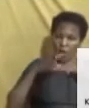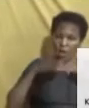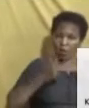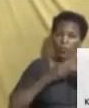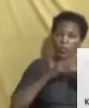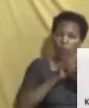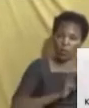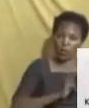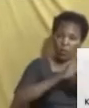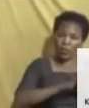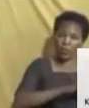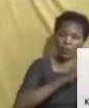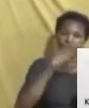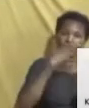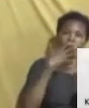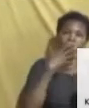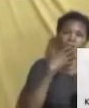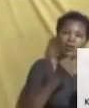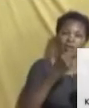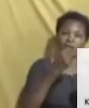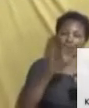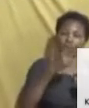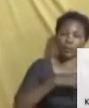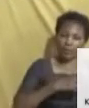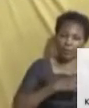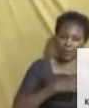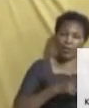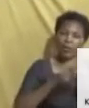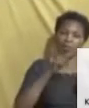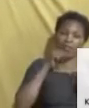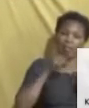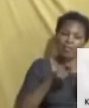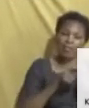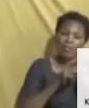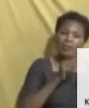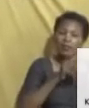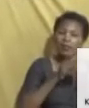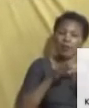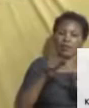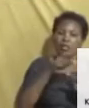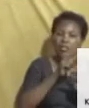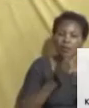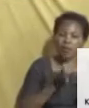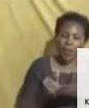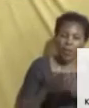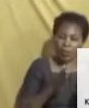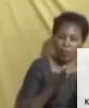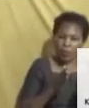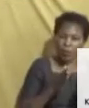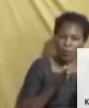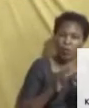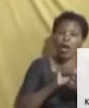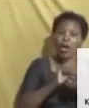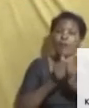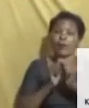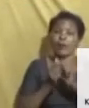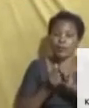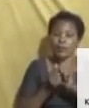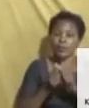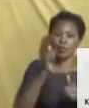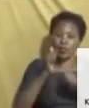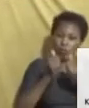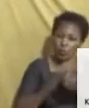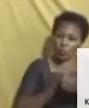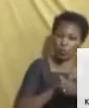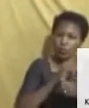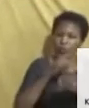page 527, this alternative method, that is amendment, that was used